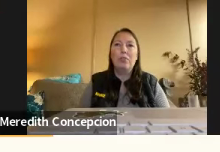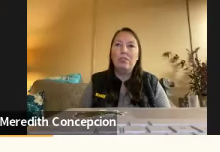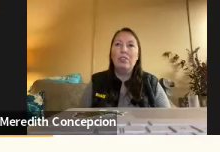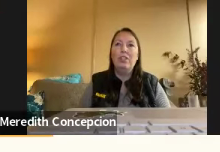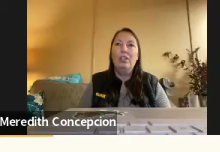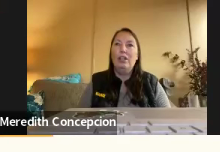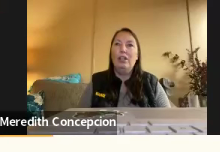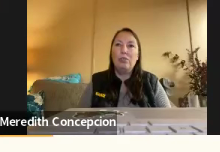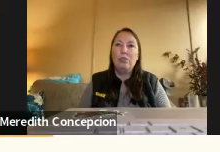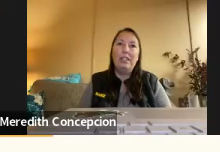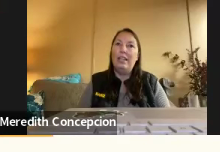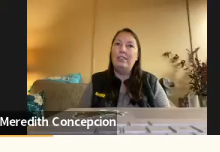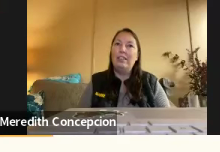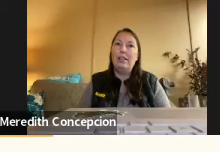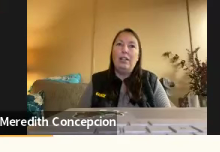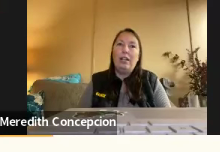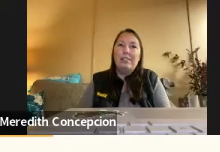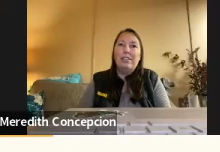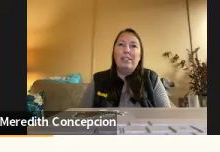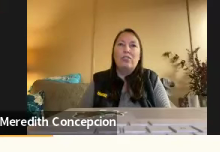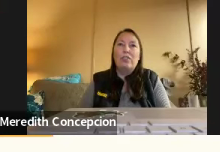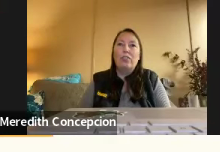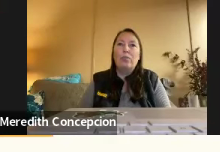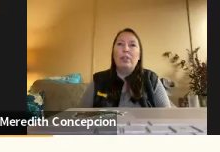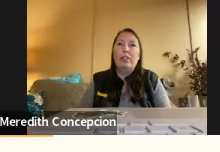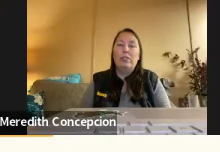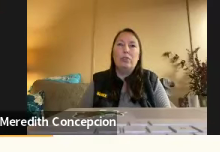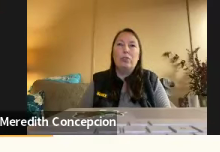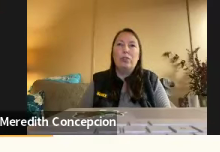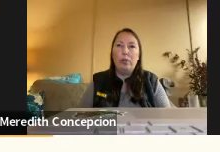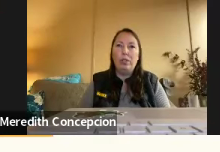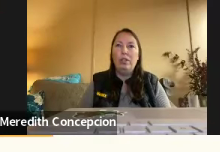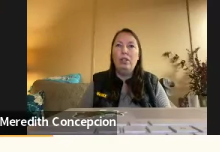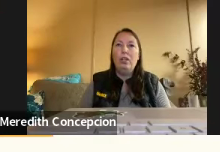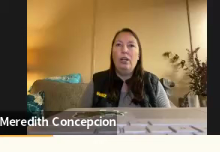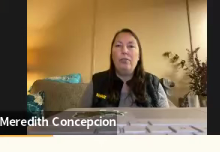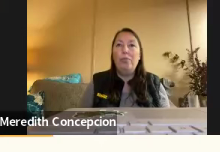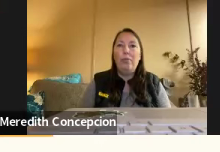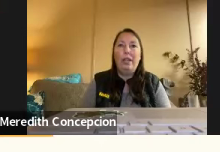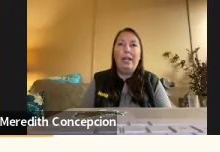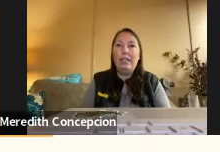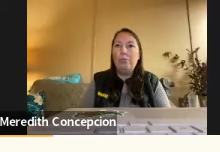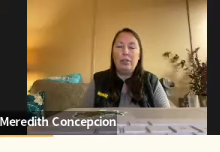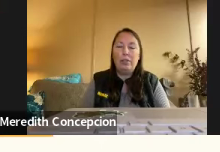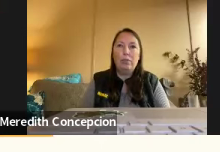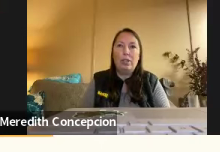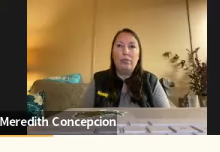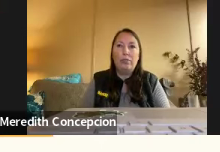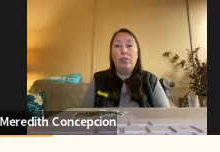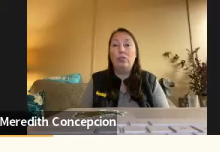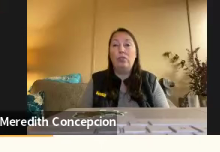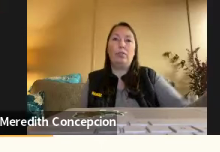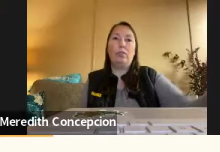mental health wasn't treated as an isolated service, but a central component of any